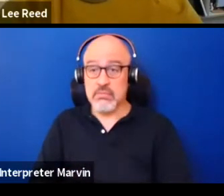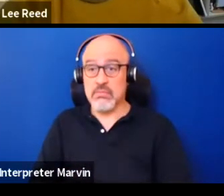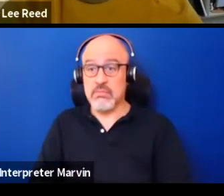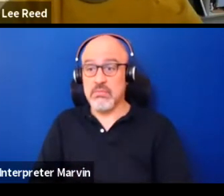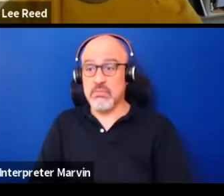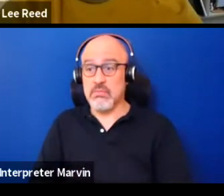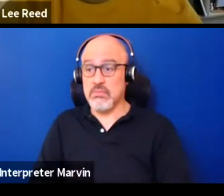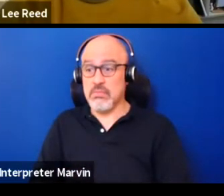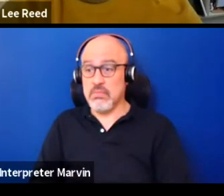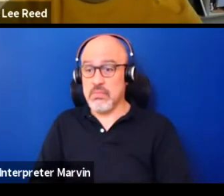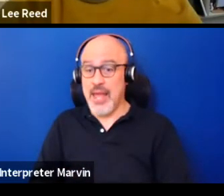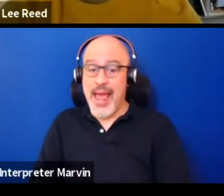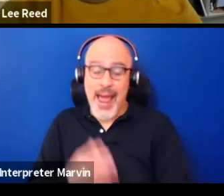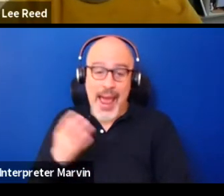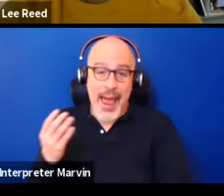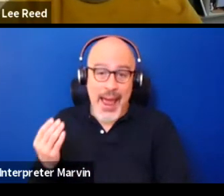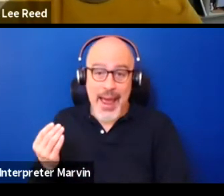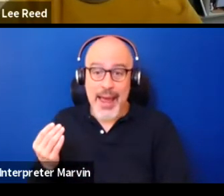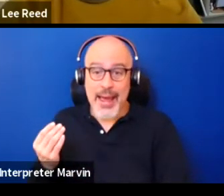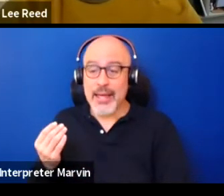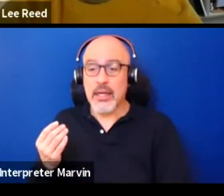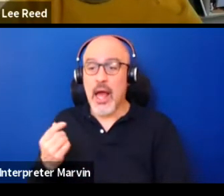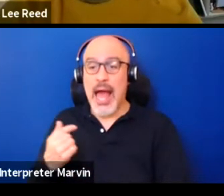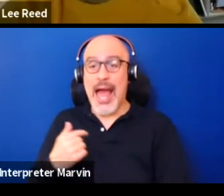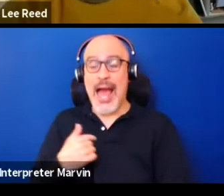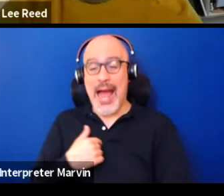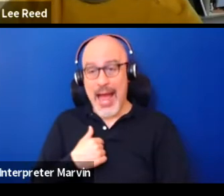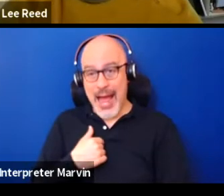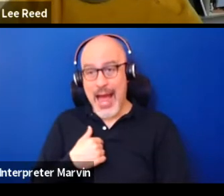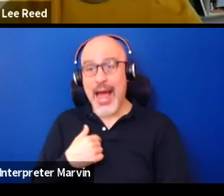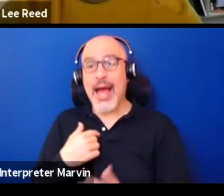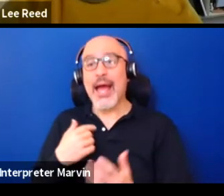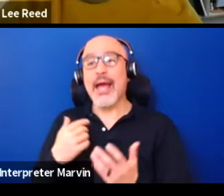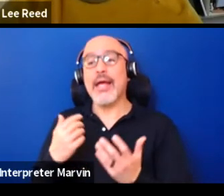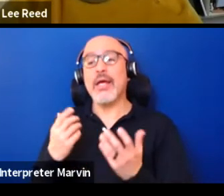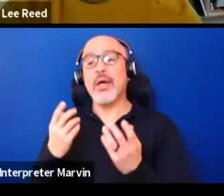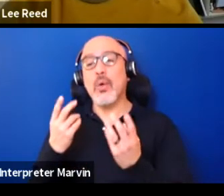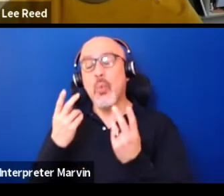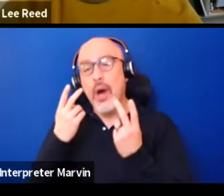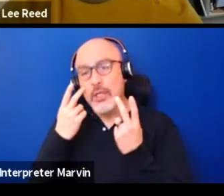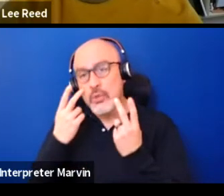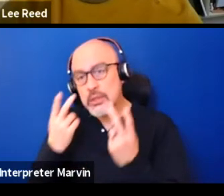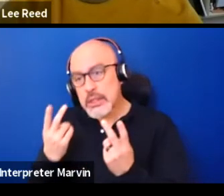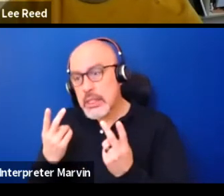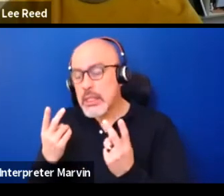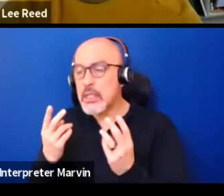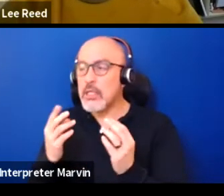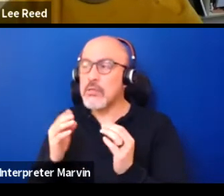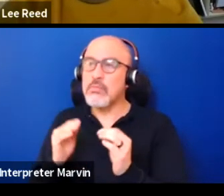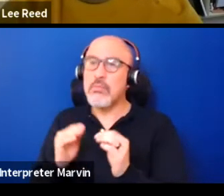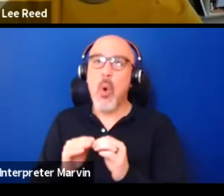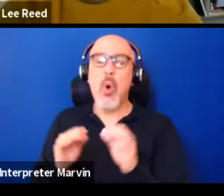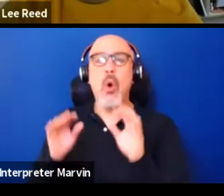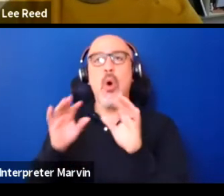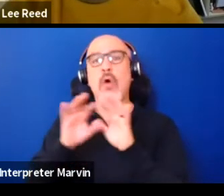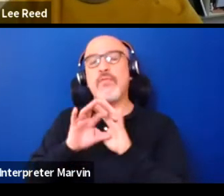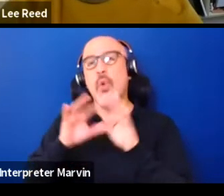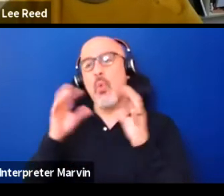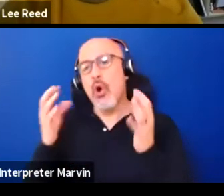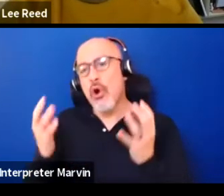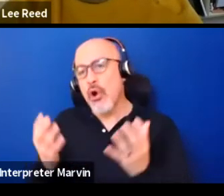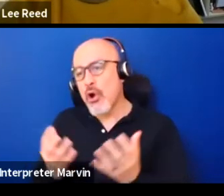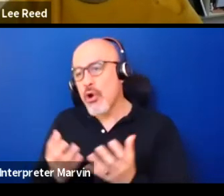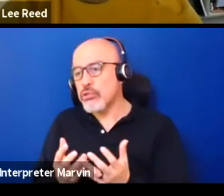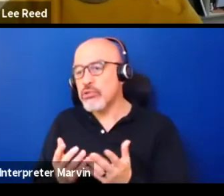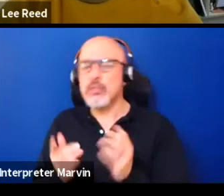You know, and so I would like to see perhaps in the world, in terms